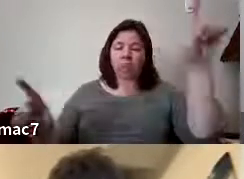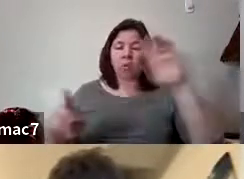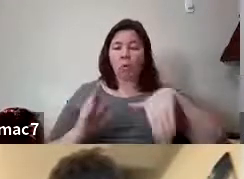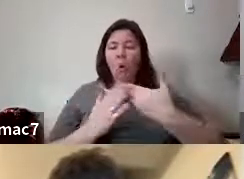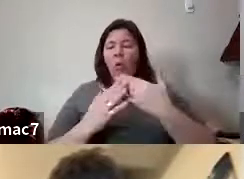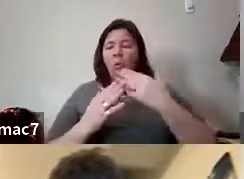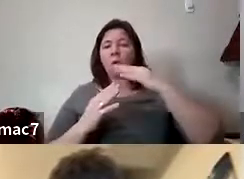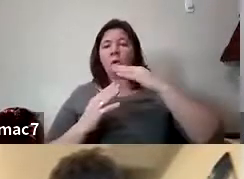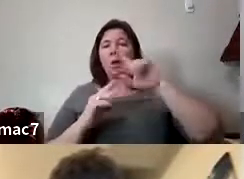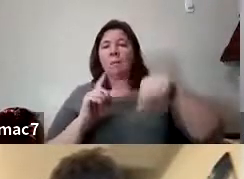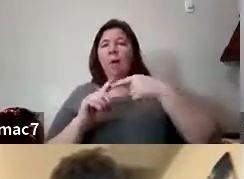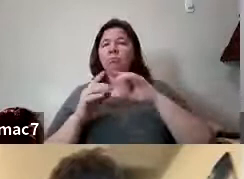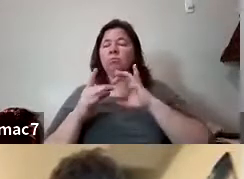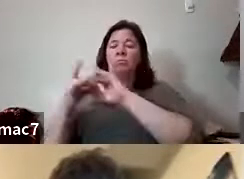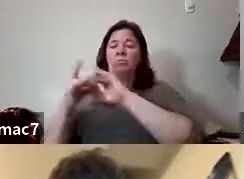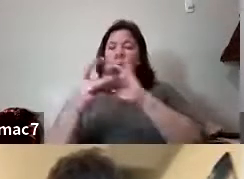about cooperation.